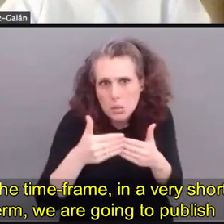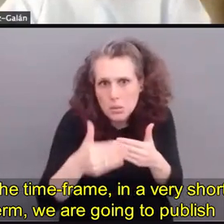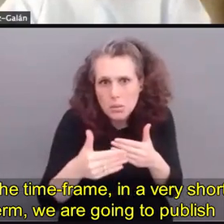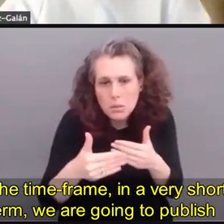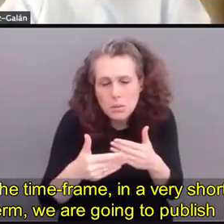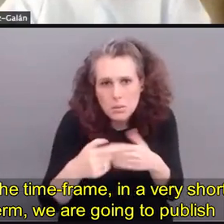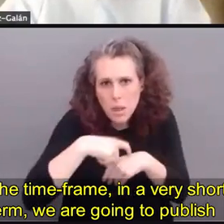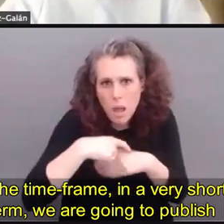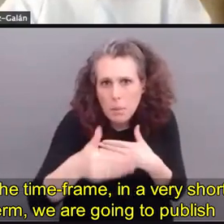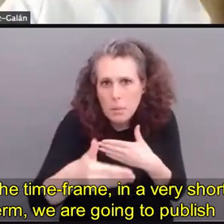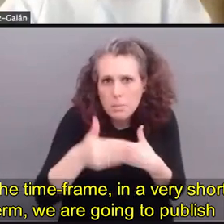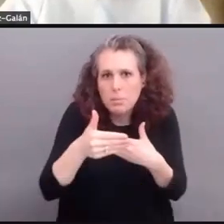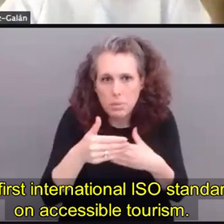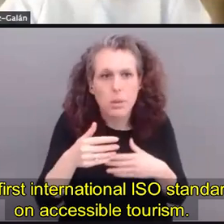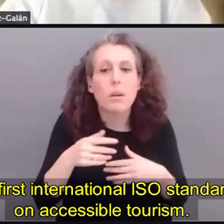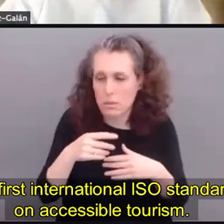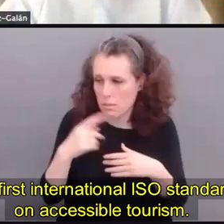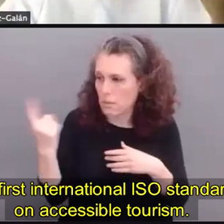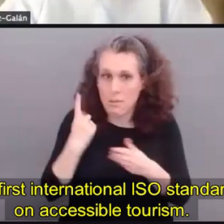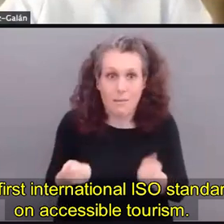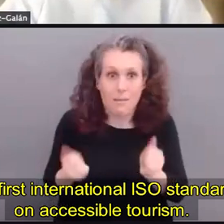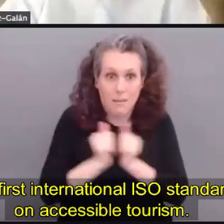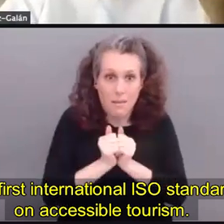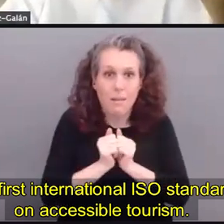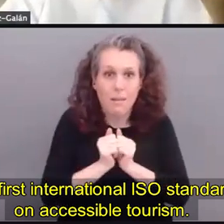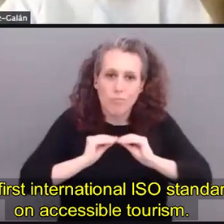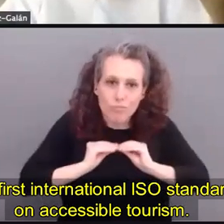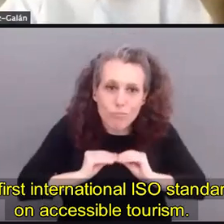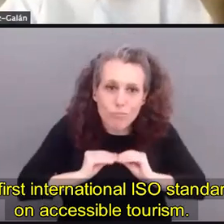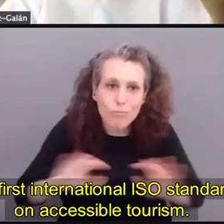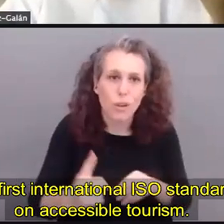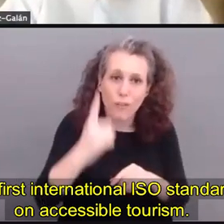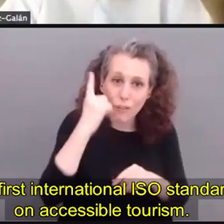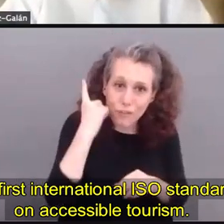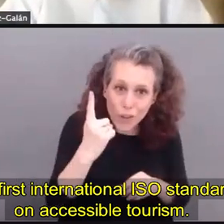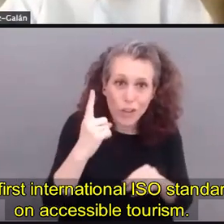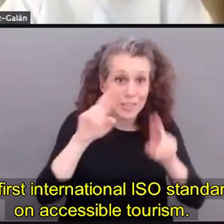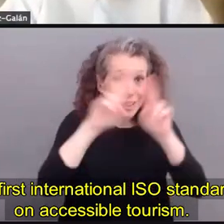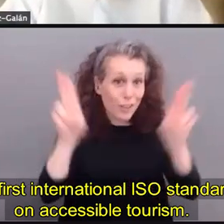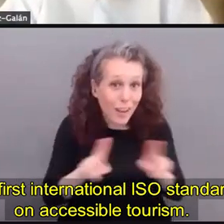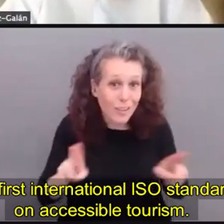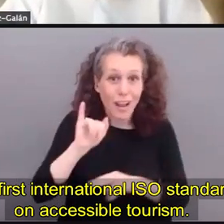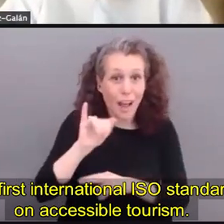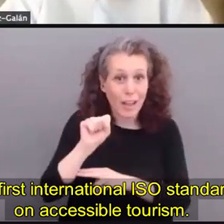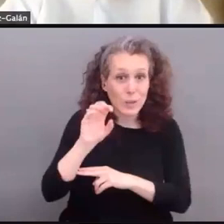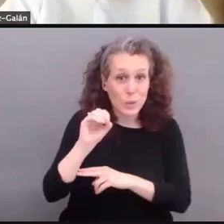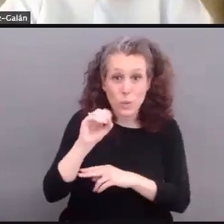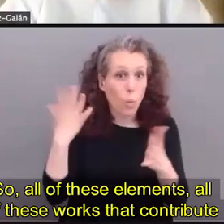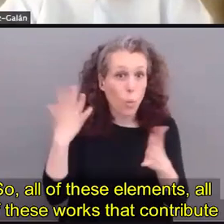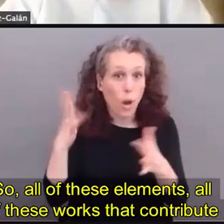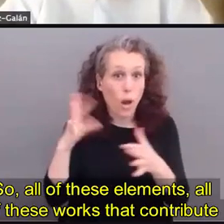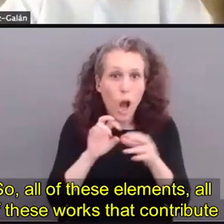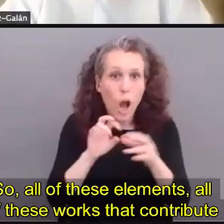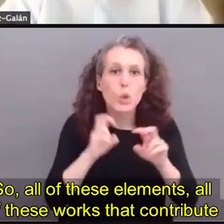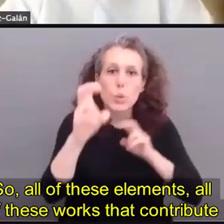are going to publish the first international ISO standard on accessible tourism.